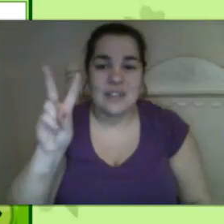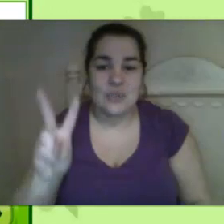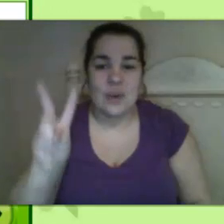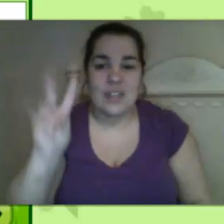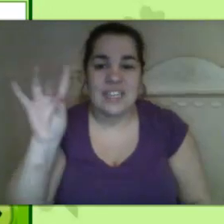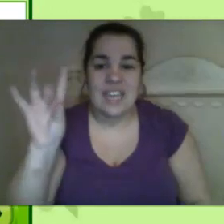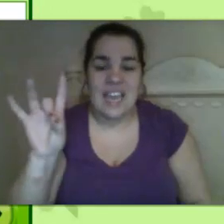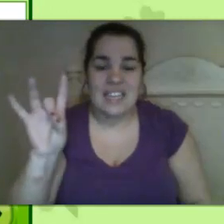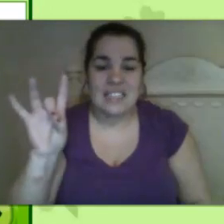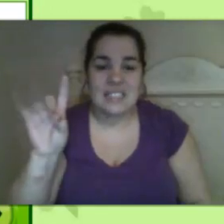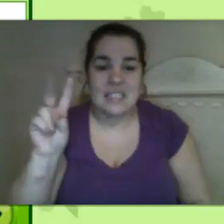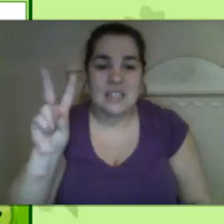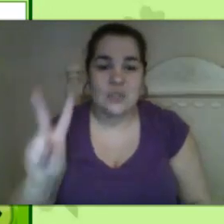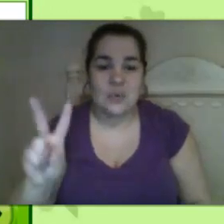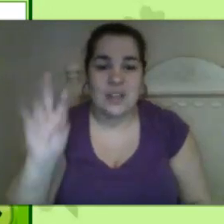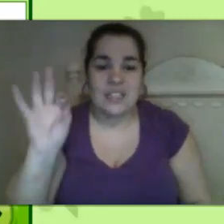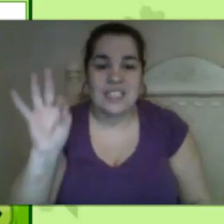27, 28,